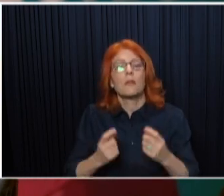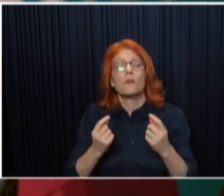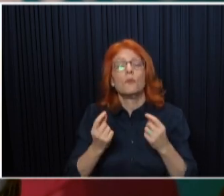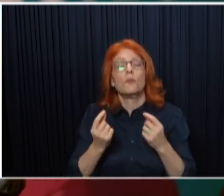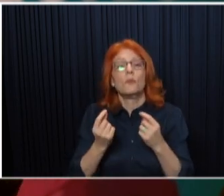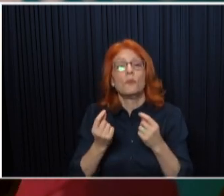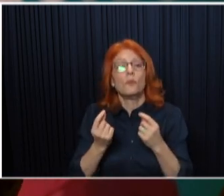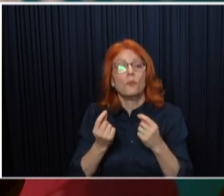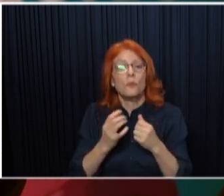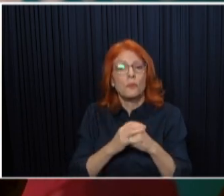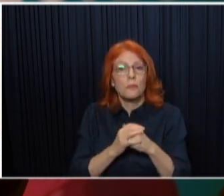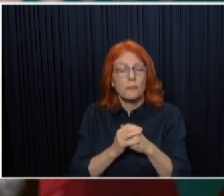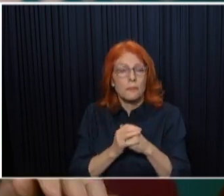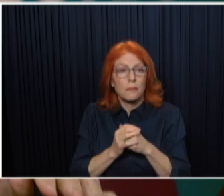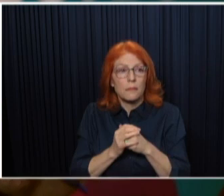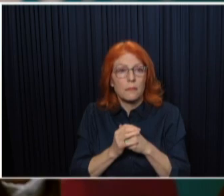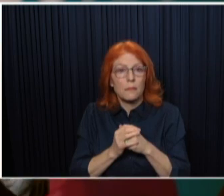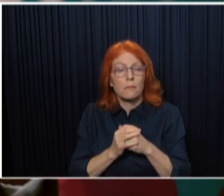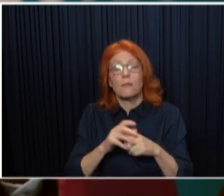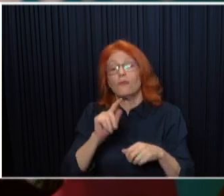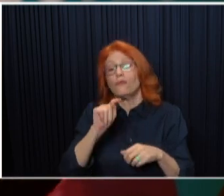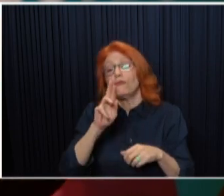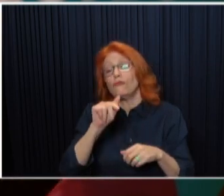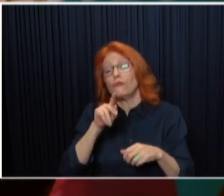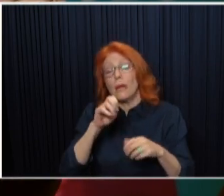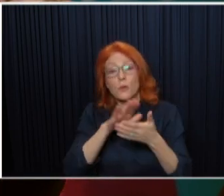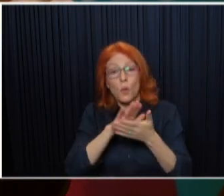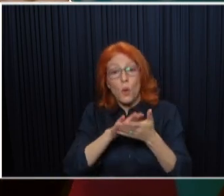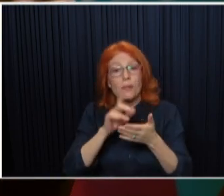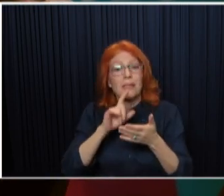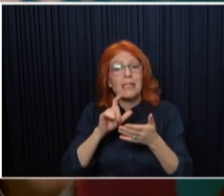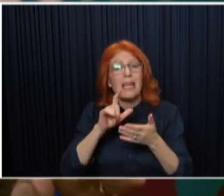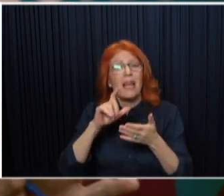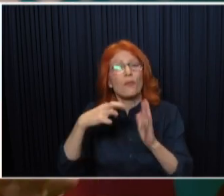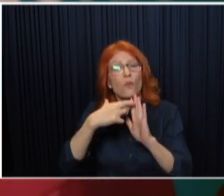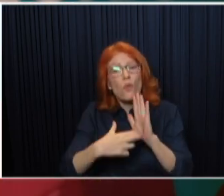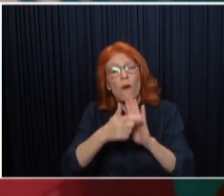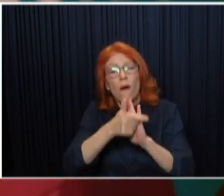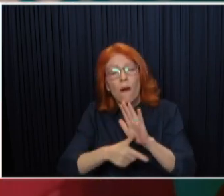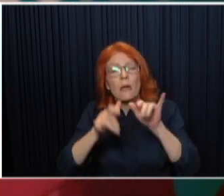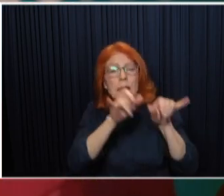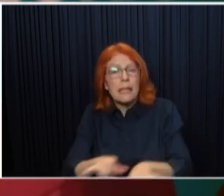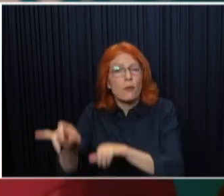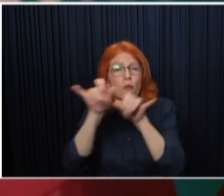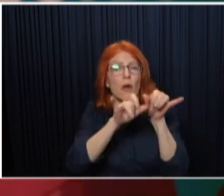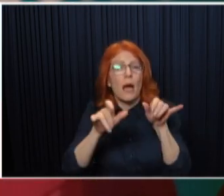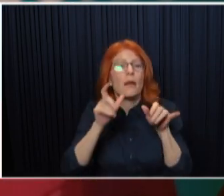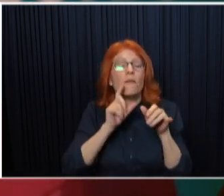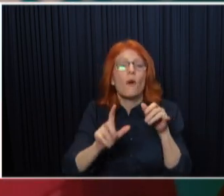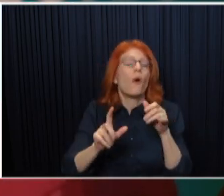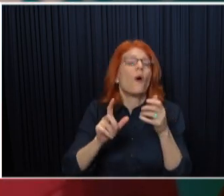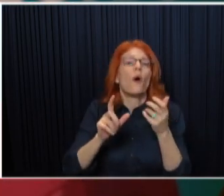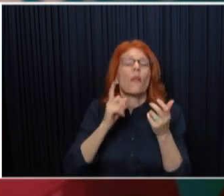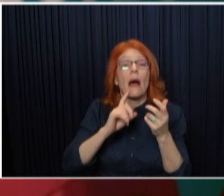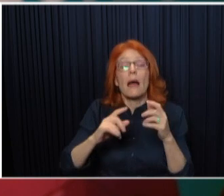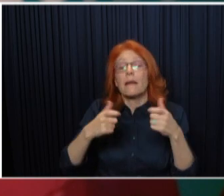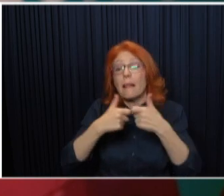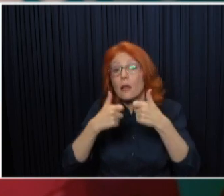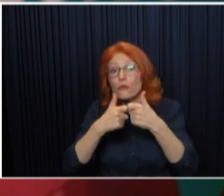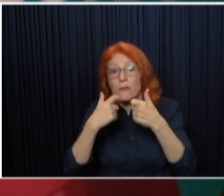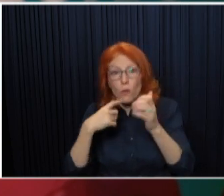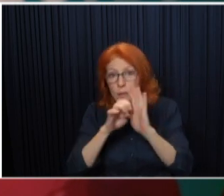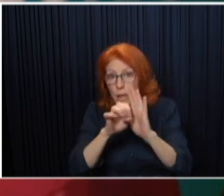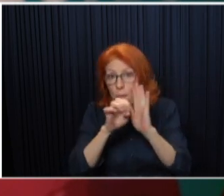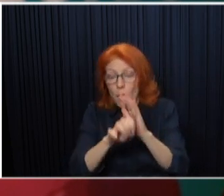standardize trade schools. And if you're trade schools for electricians would be an example.